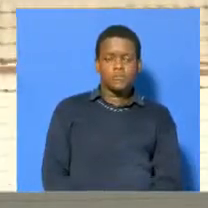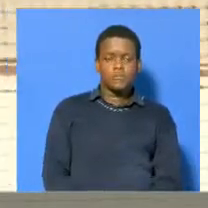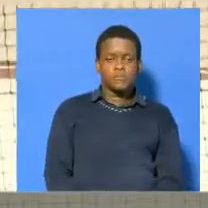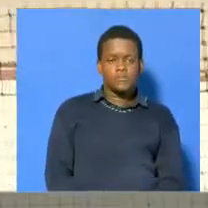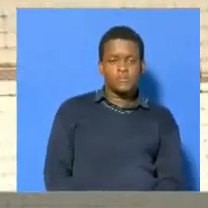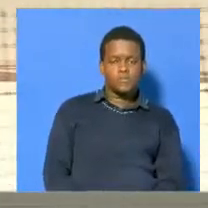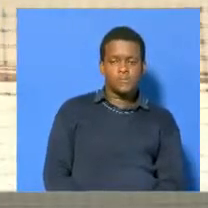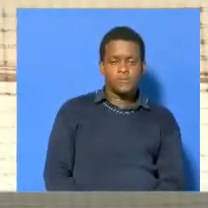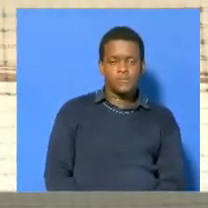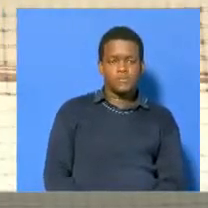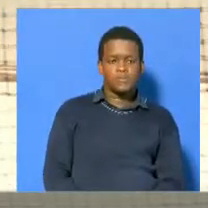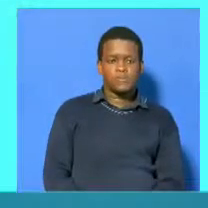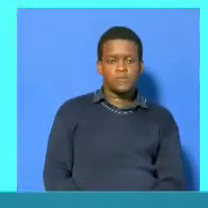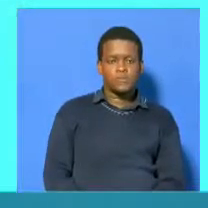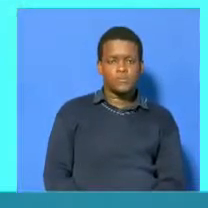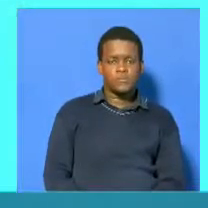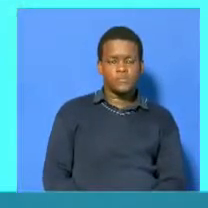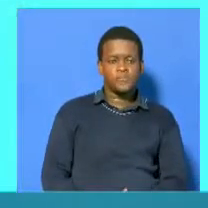Gaborone.